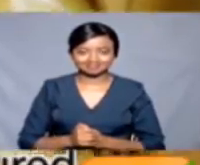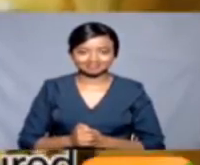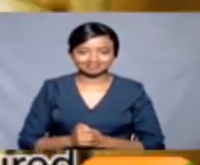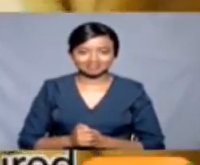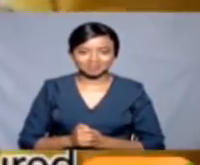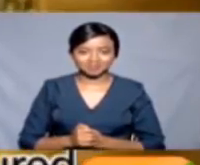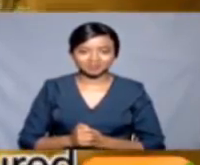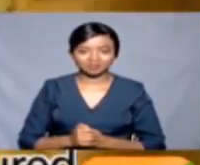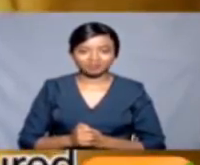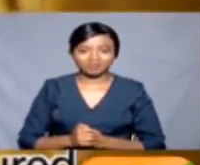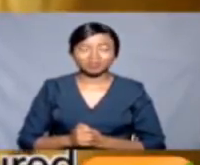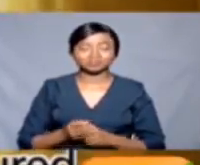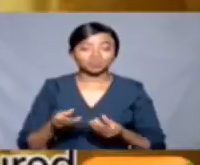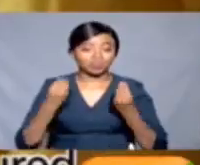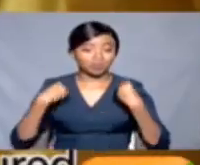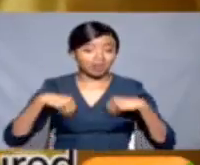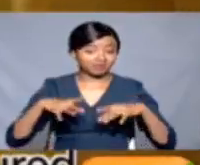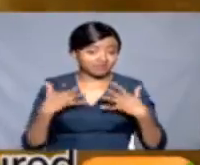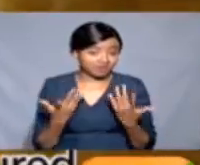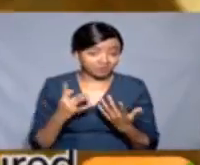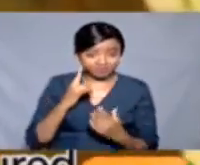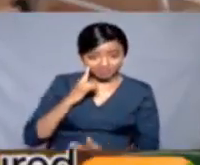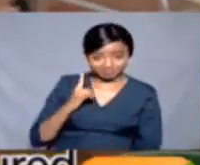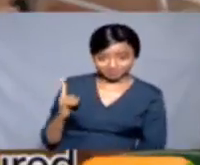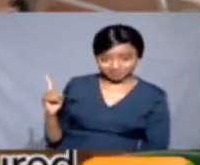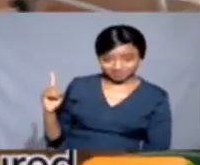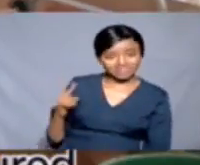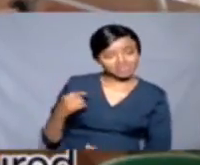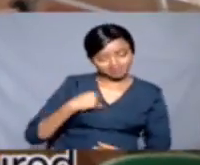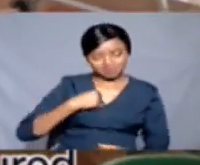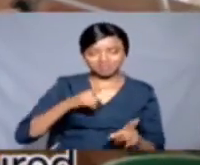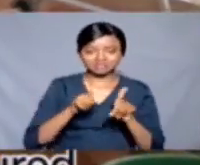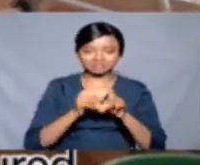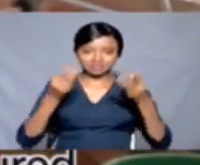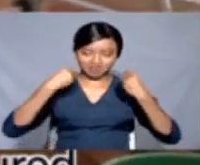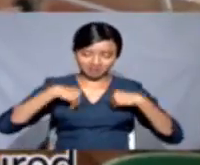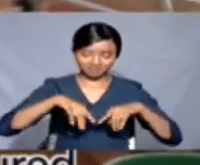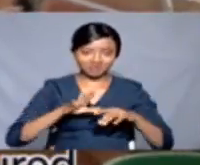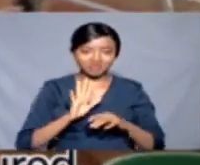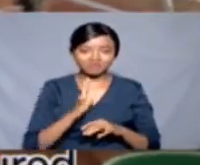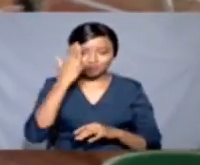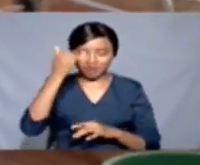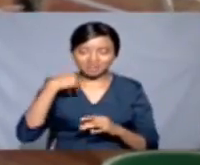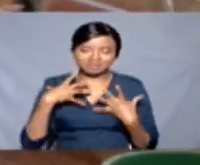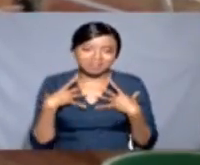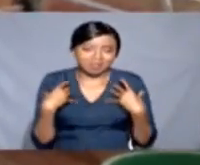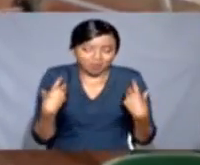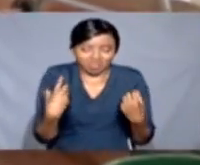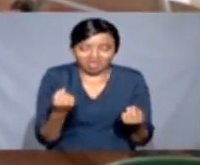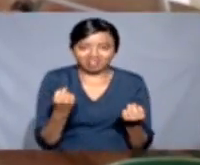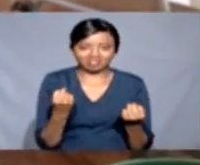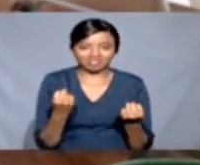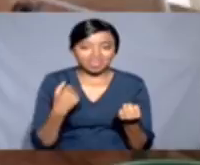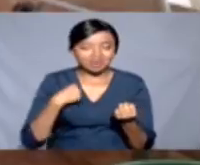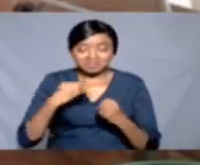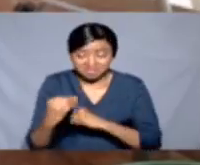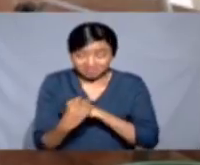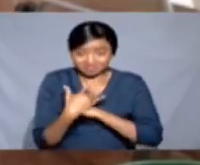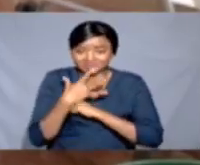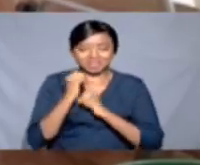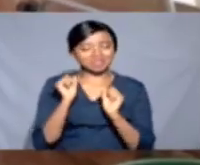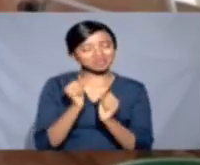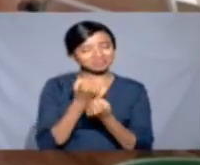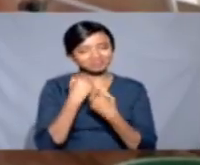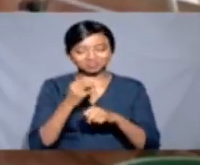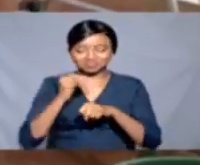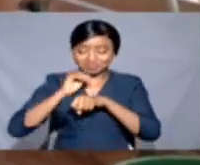Wamunganga wanavala hivi, na mimi minavala hivi kwa sababu mimi nilipona. Siezi kuambukiza